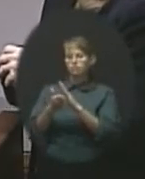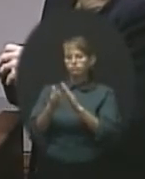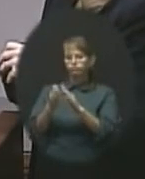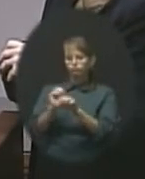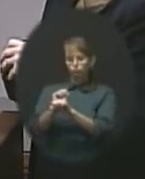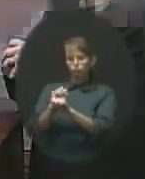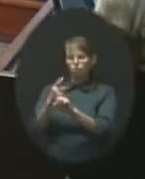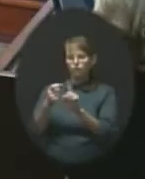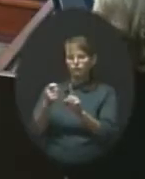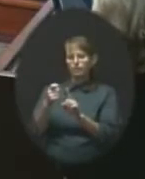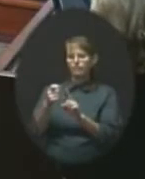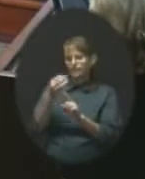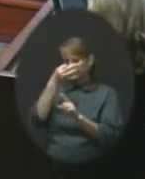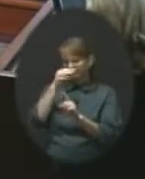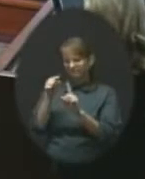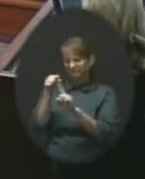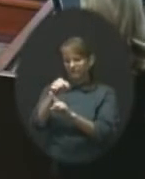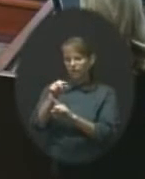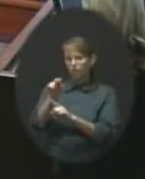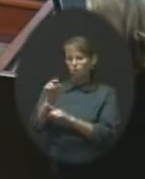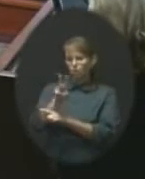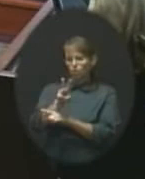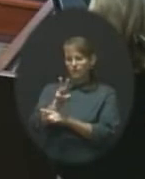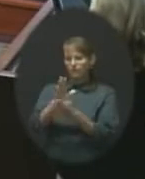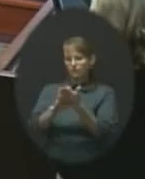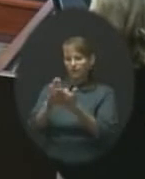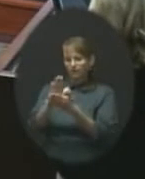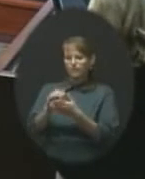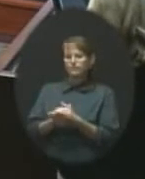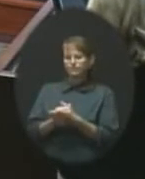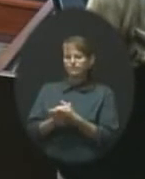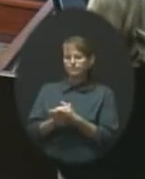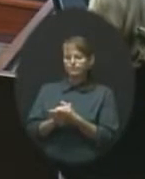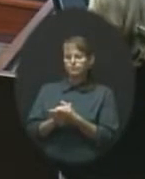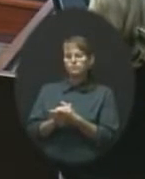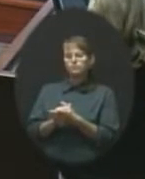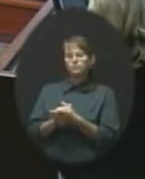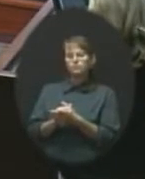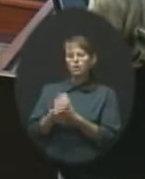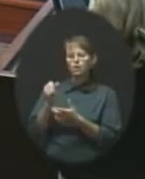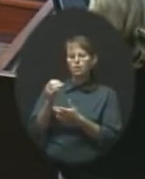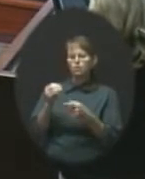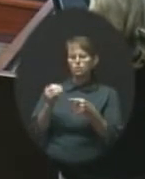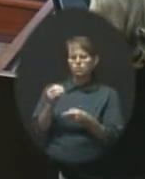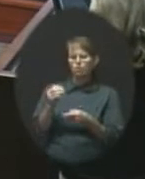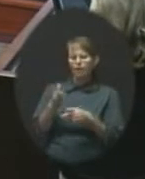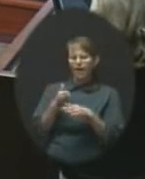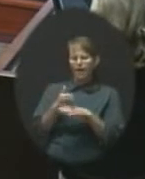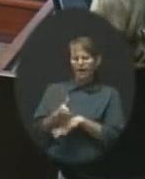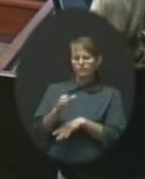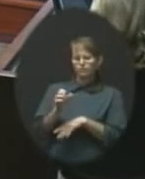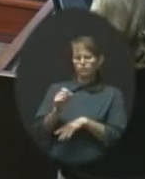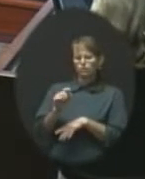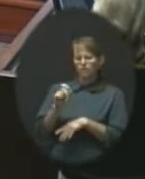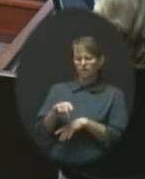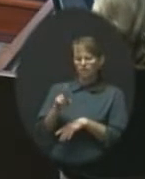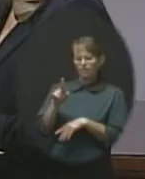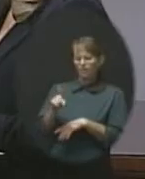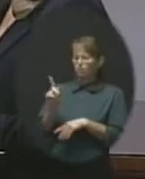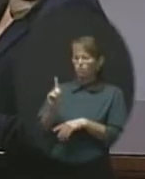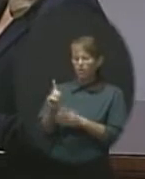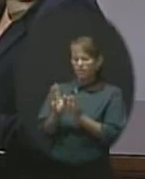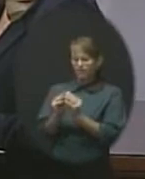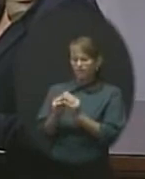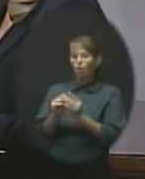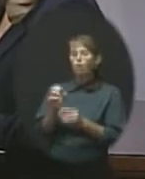second largest program that would be in there? Correct. After Step Up, right? Correct. And Step Up, where will Step Up be meeting? Step Up's